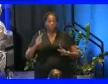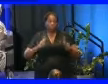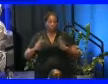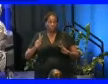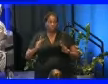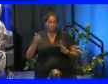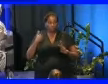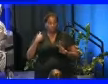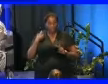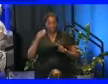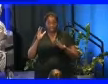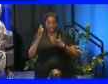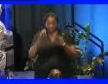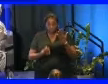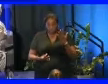have choice